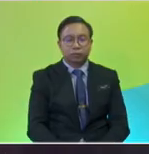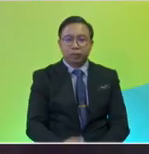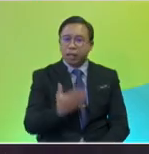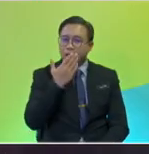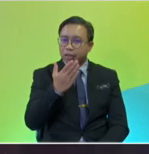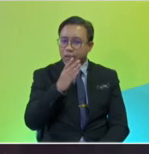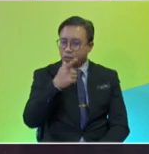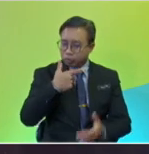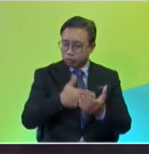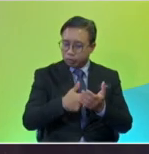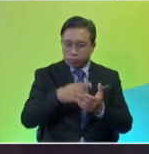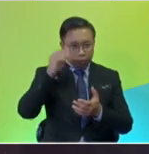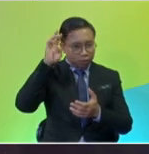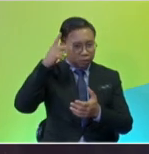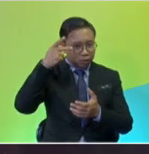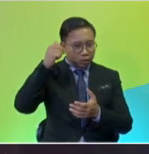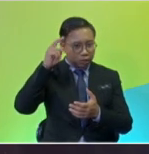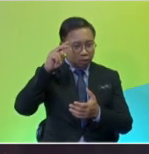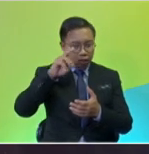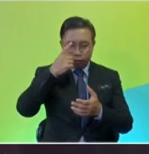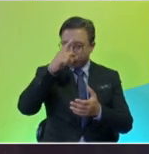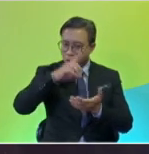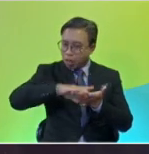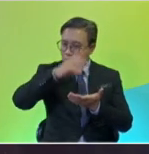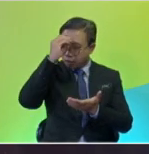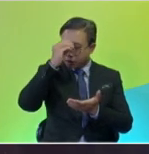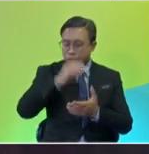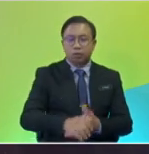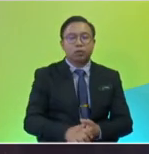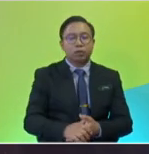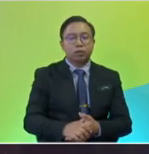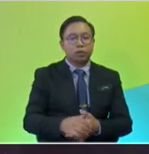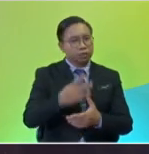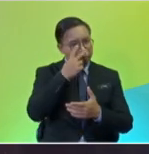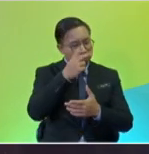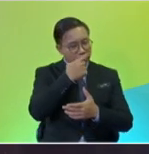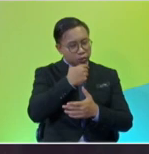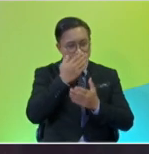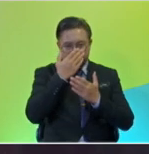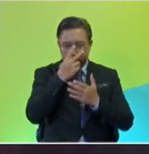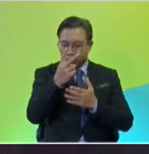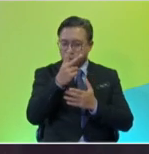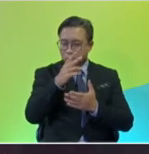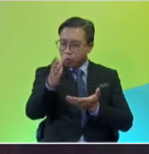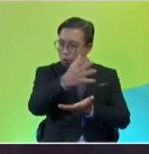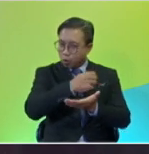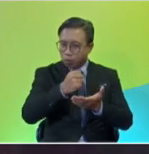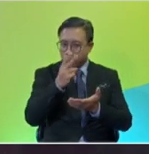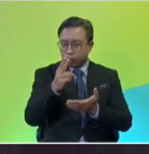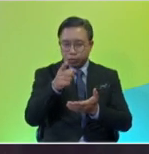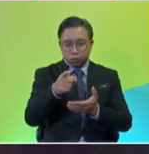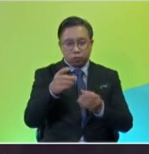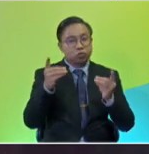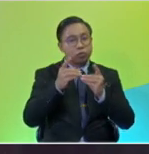you once again, Mr. Carl, for our lesson for today. Welcome. For those of you watching, hopefully, it's been beneficial to all of you, and we'll see you in our